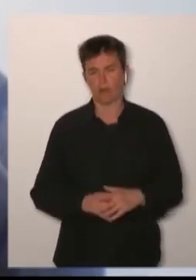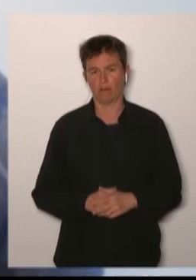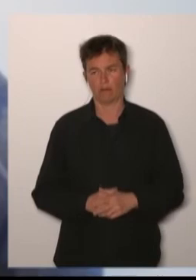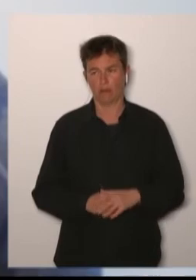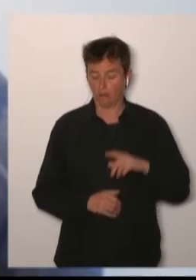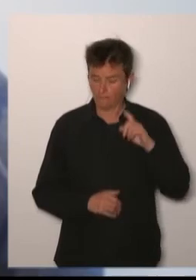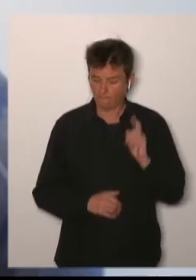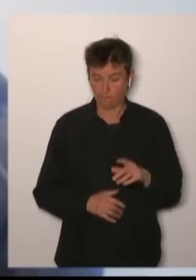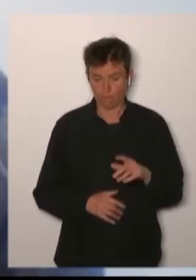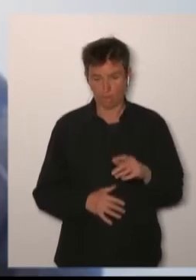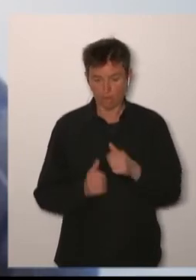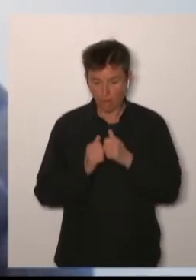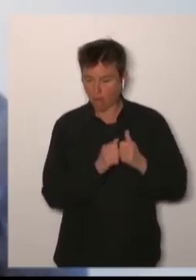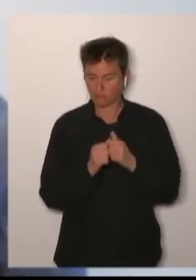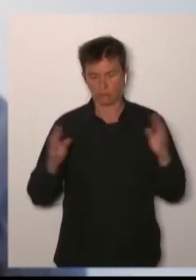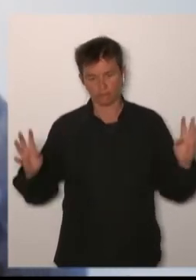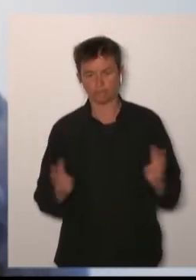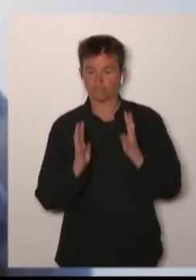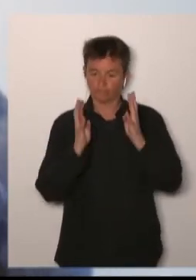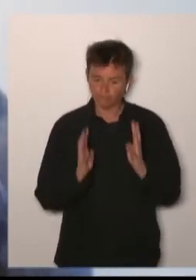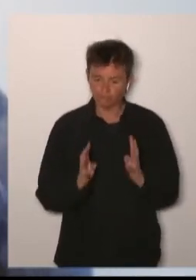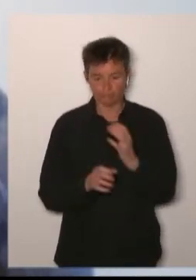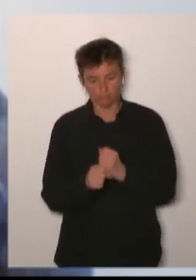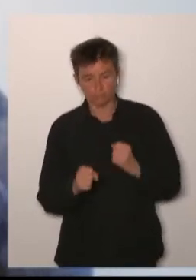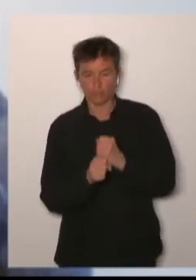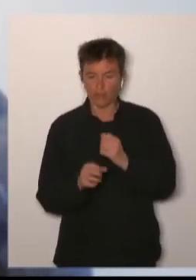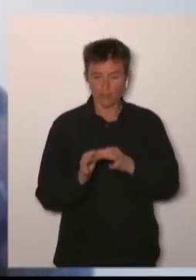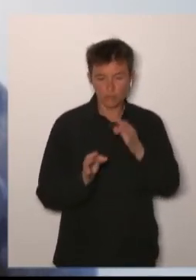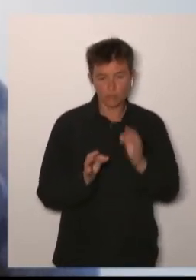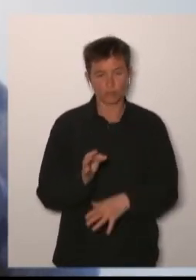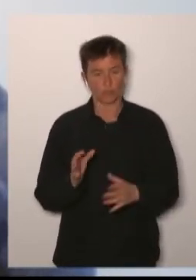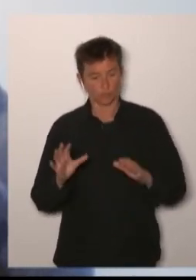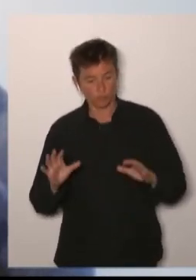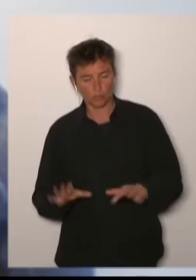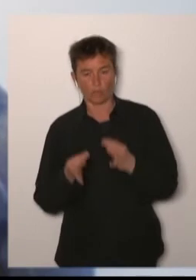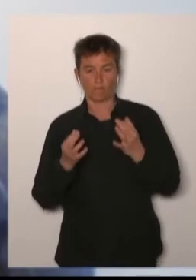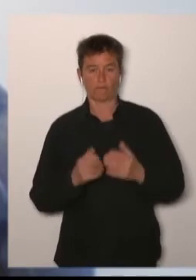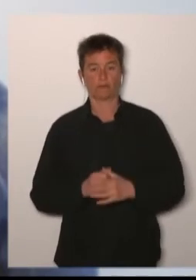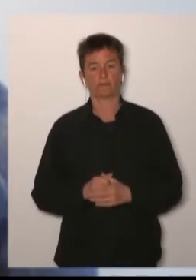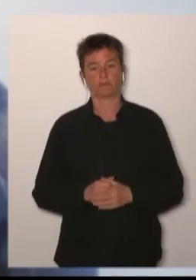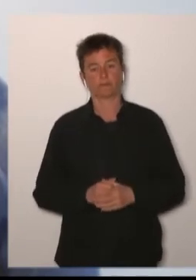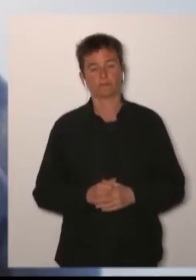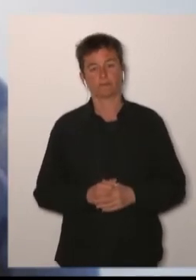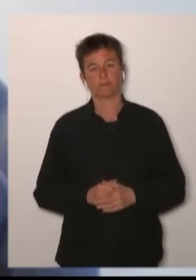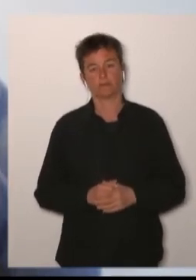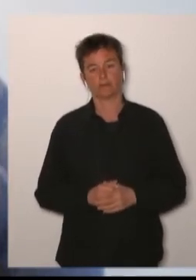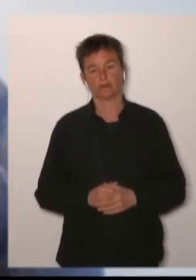and create a solution where all can benefit from.